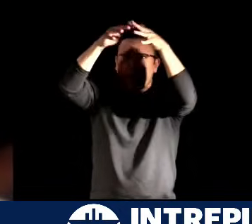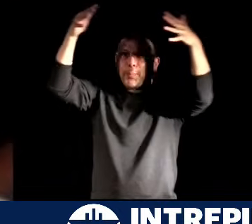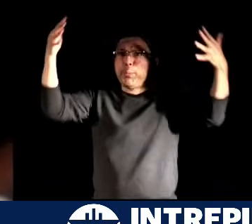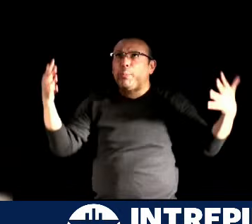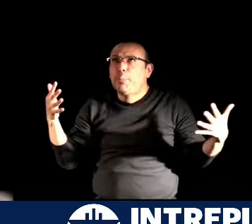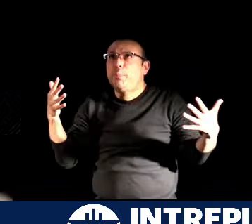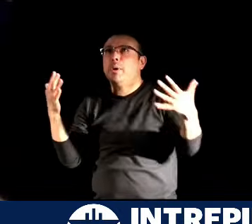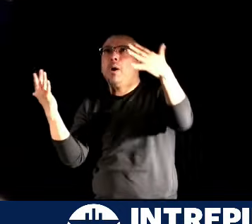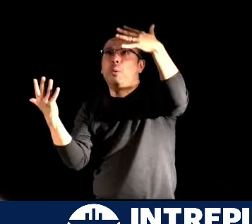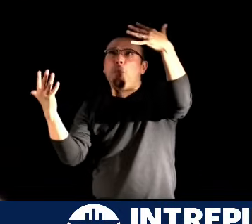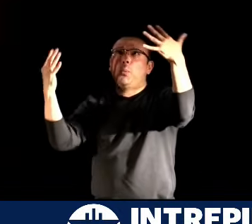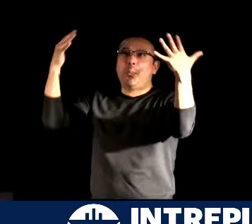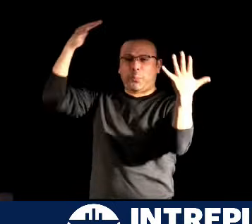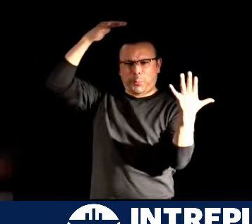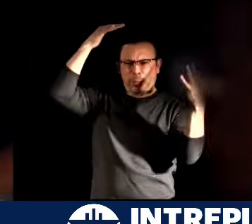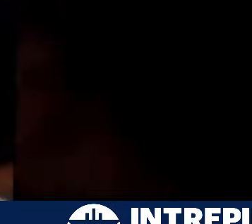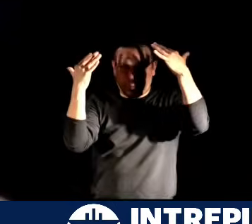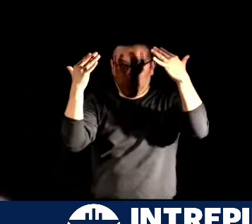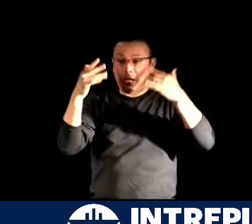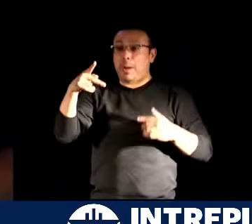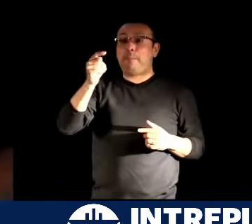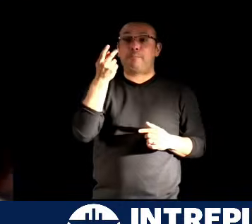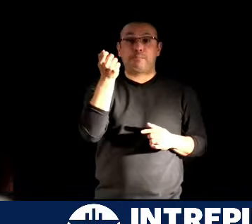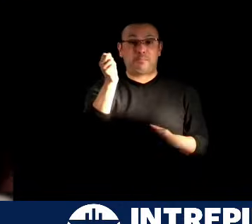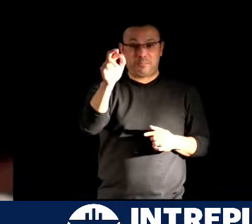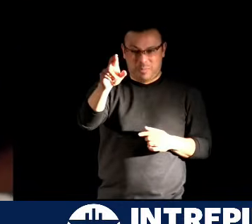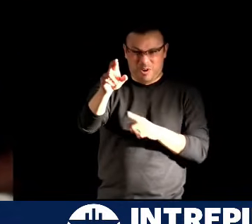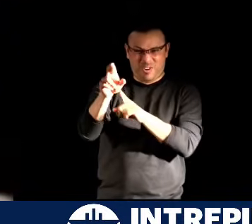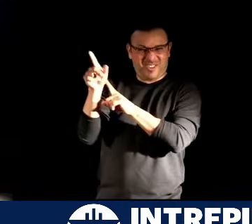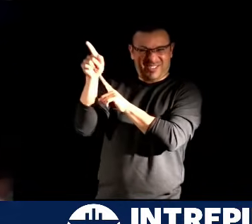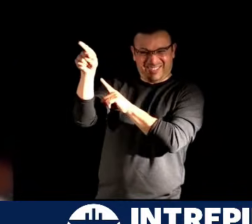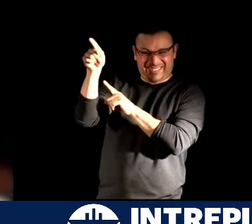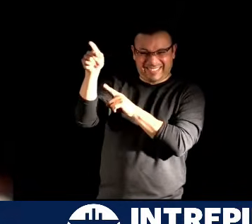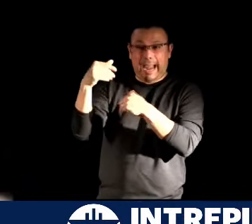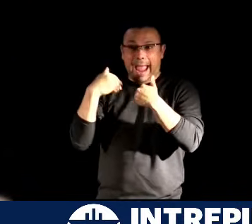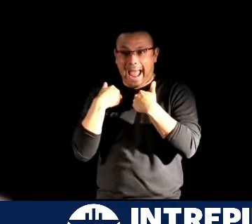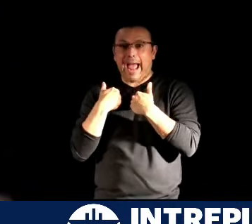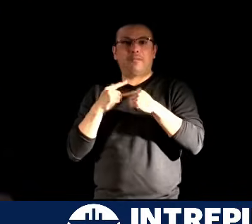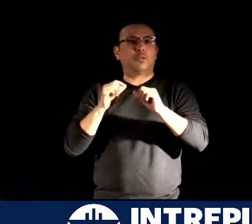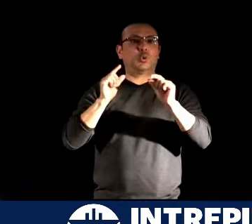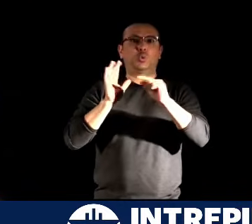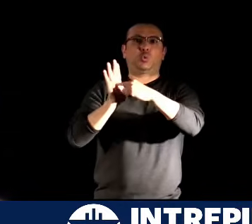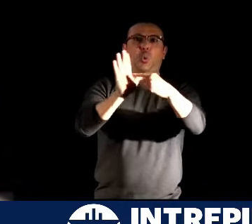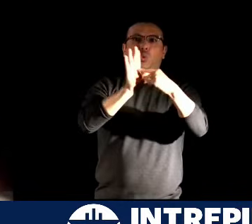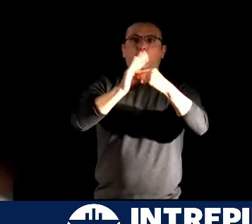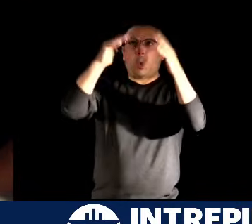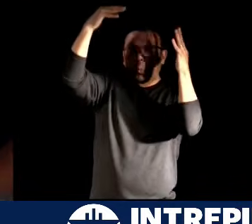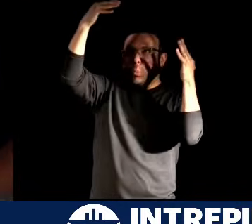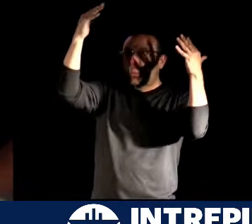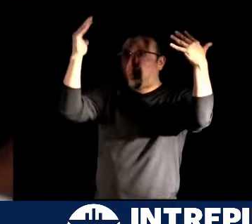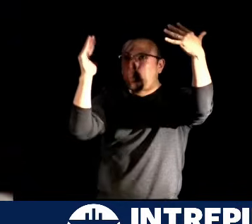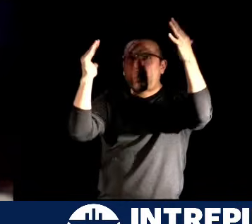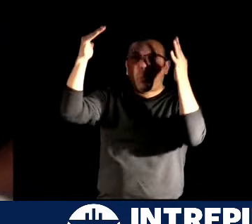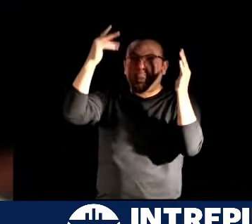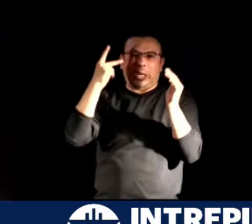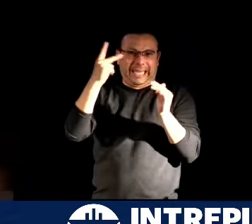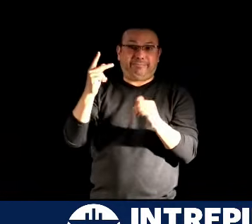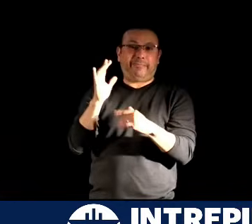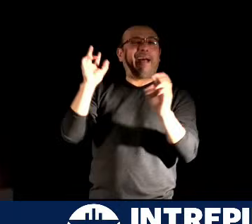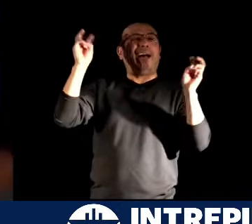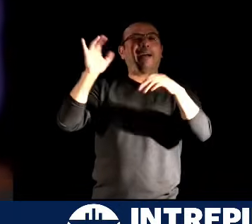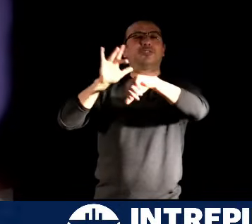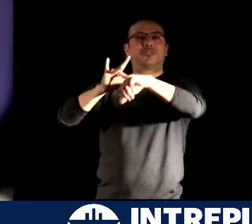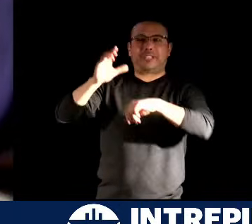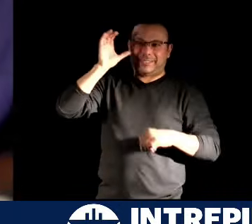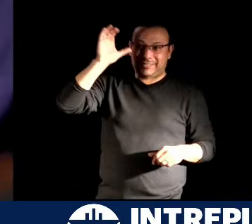our friends from Parker Solar Probe actually have their very own planetarium show, so you too can touch the sun as well down there. Also coming up later on